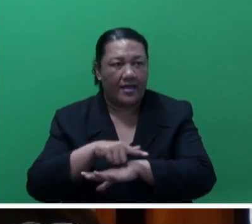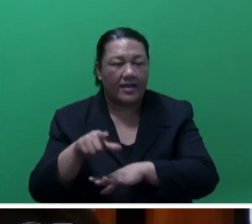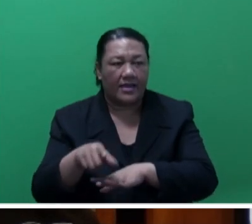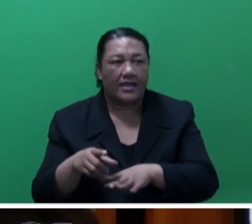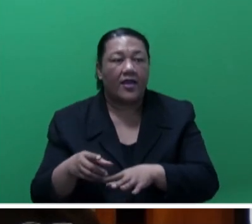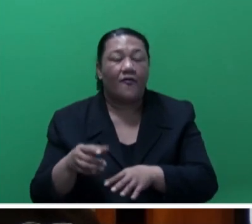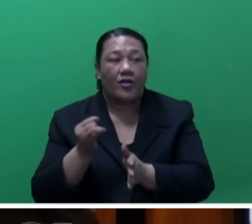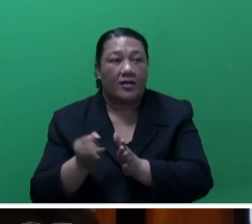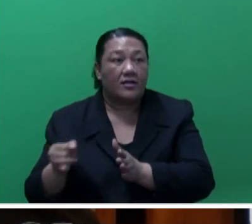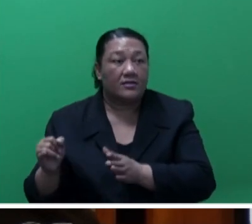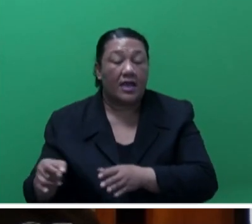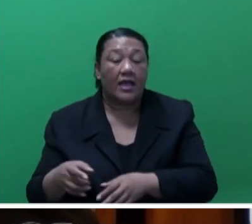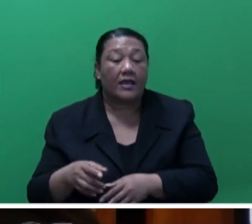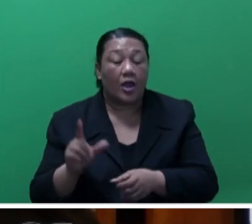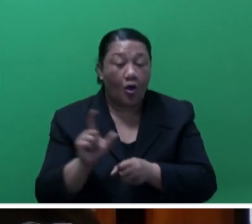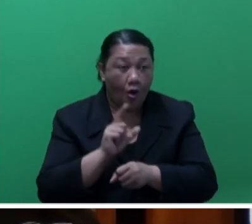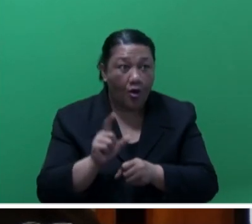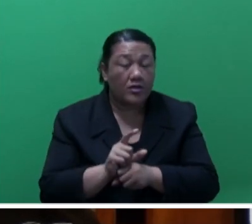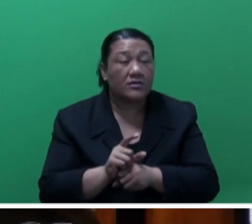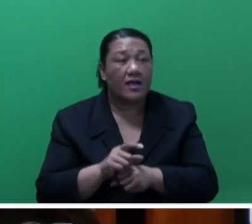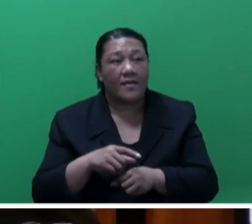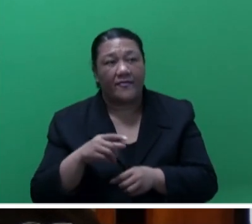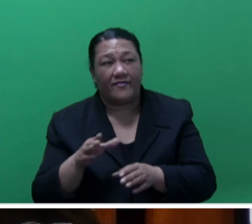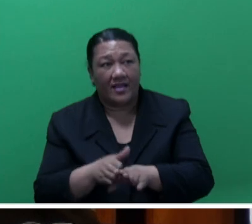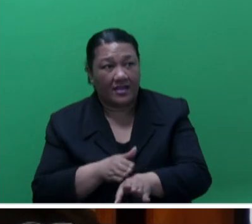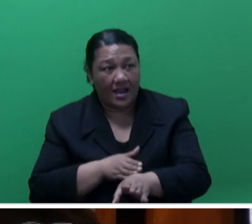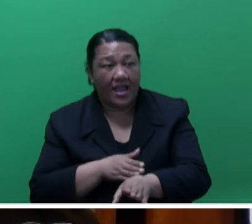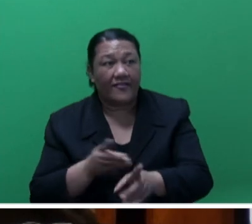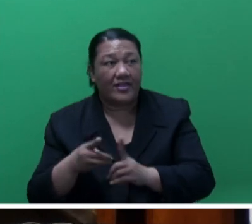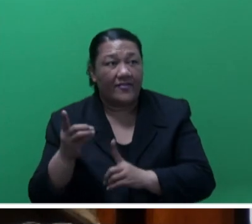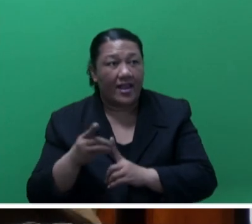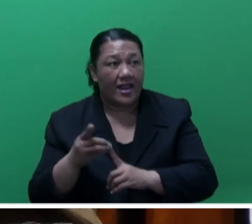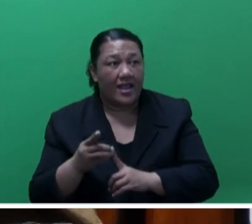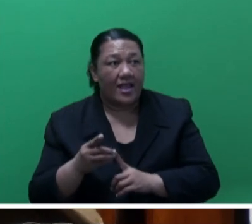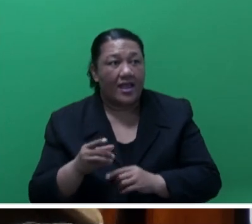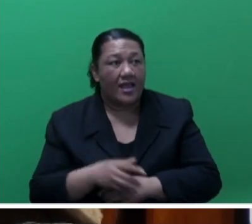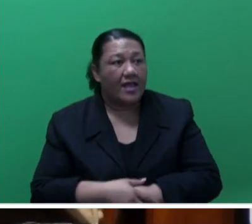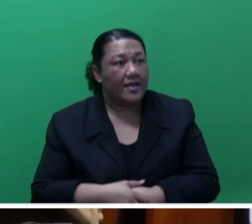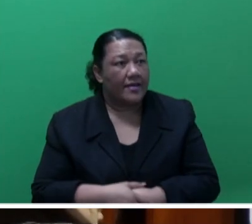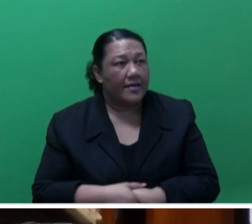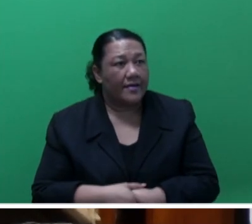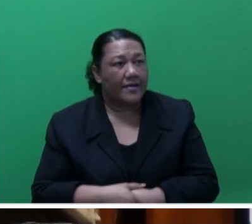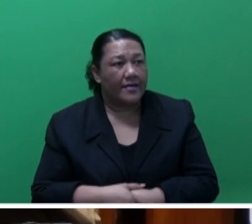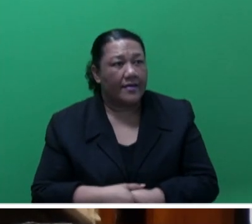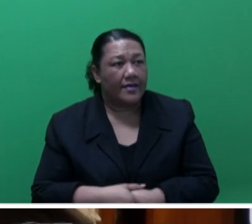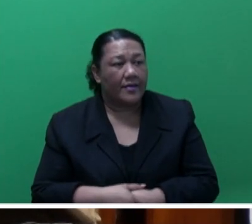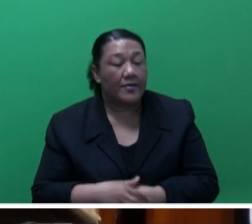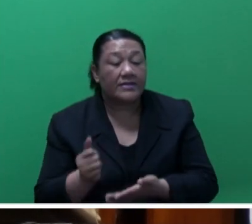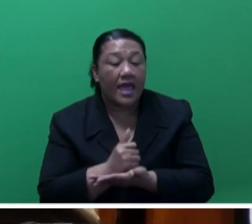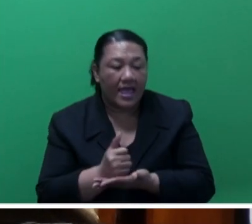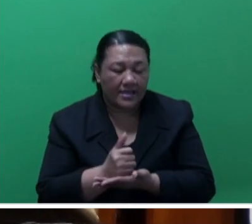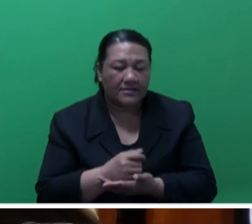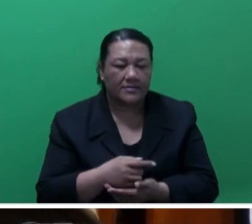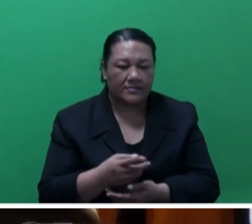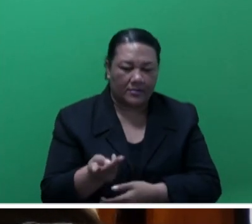been the cause of the delay from when this development was first hatched in between then and now